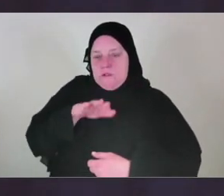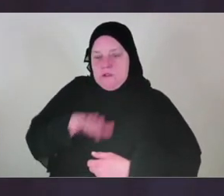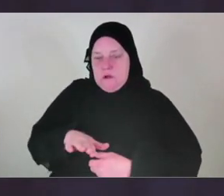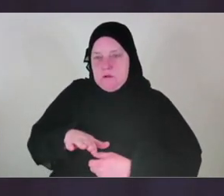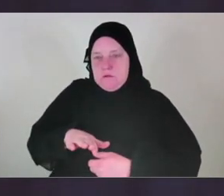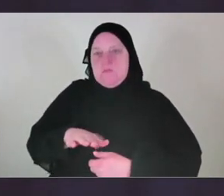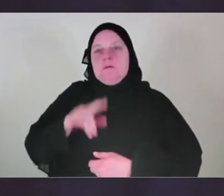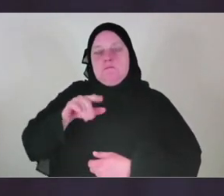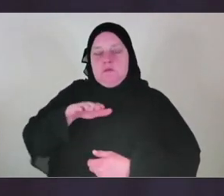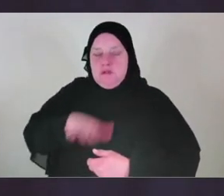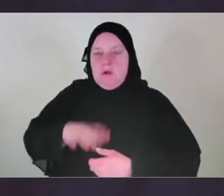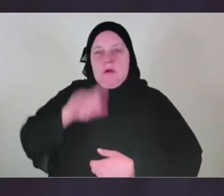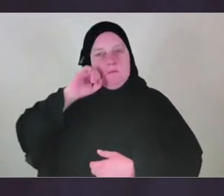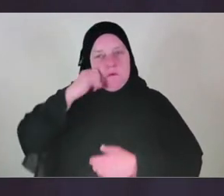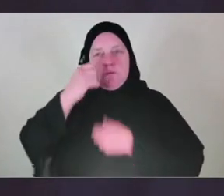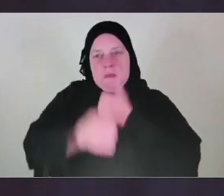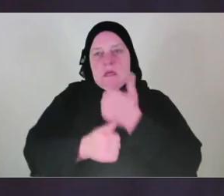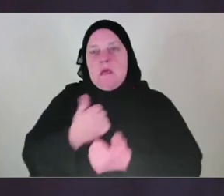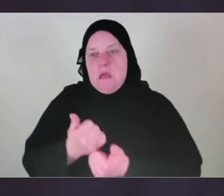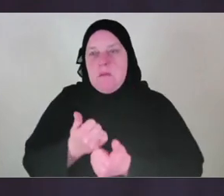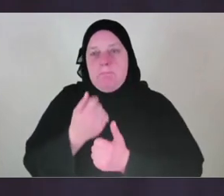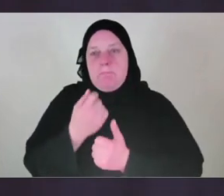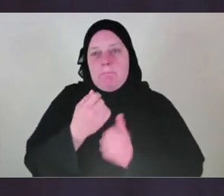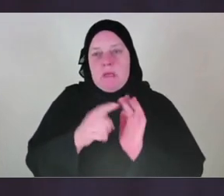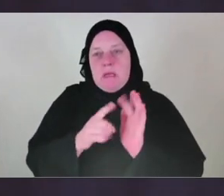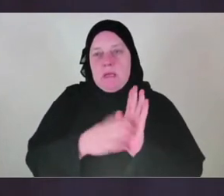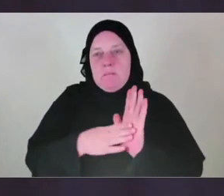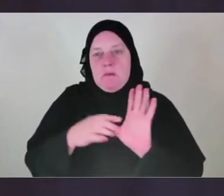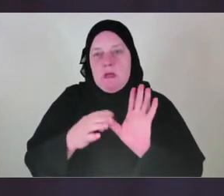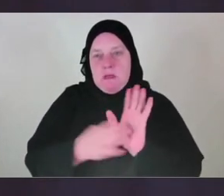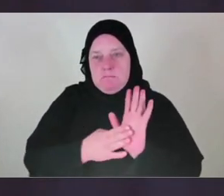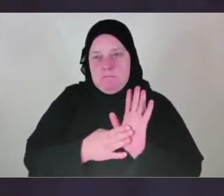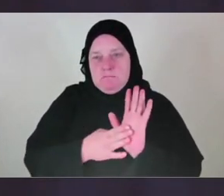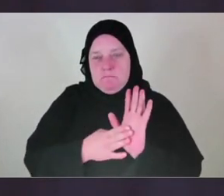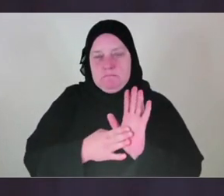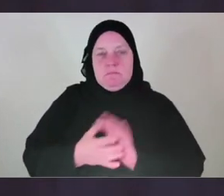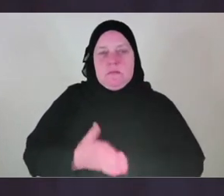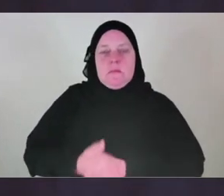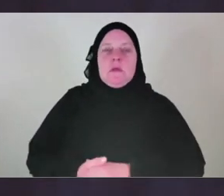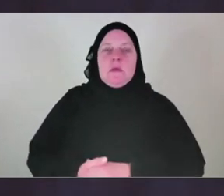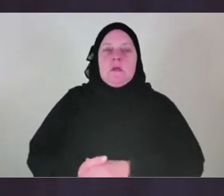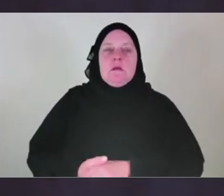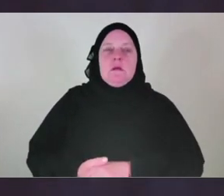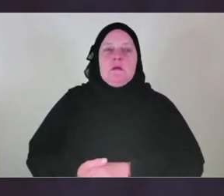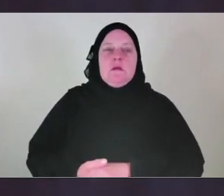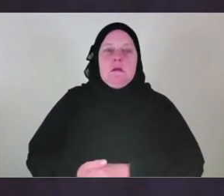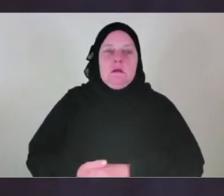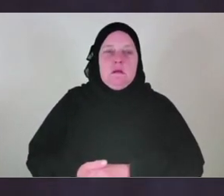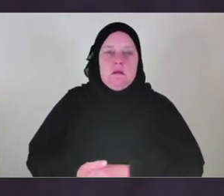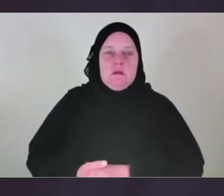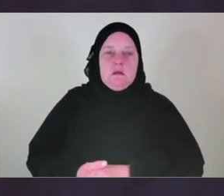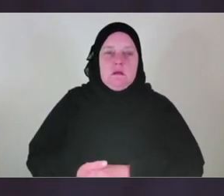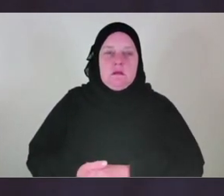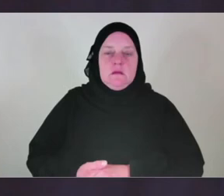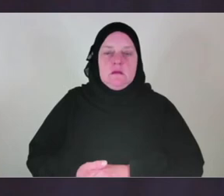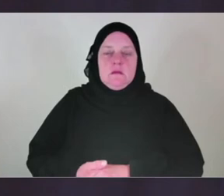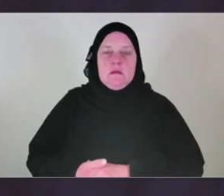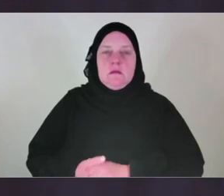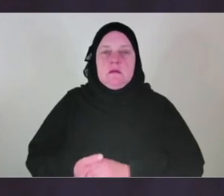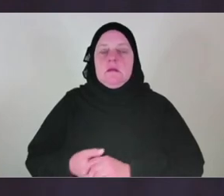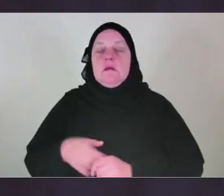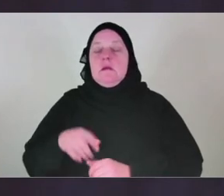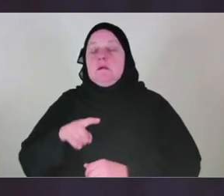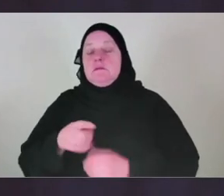Then Kalim ibn Amran narrates when the Imam had the child, when the child was born.